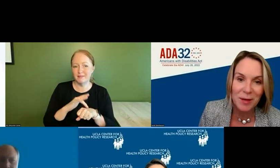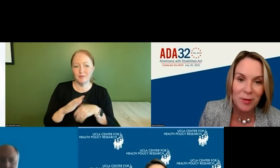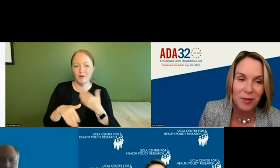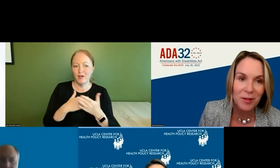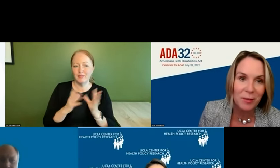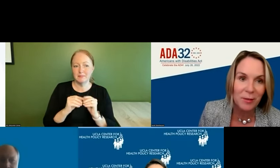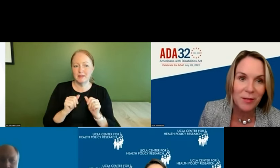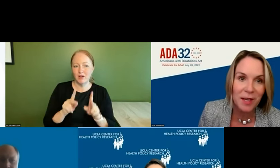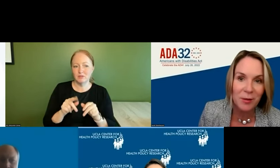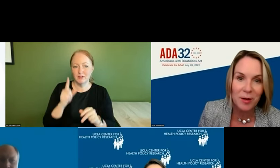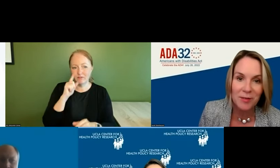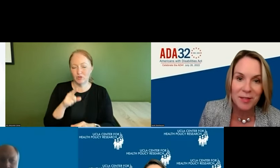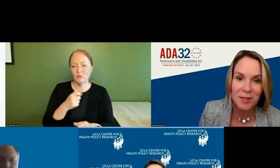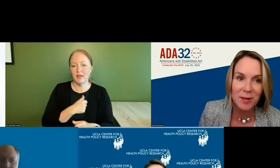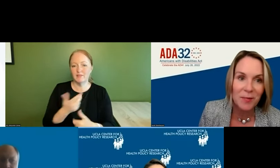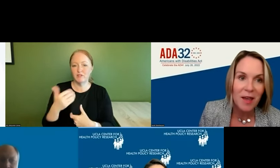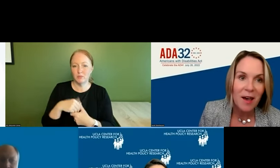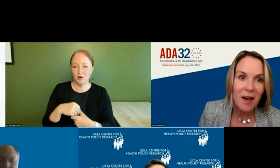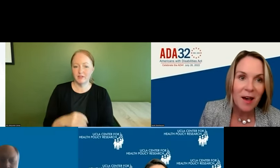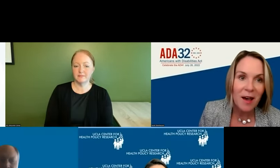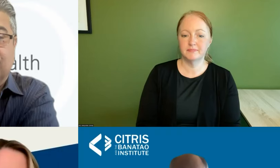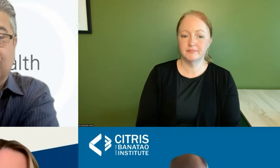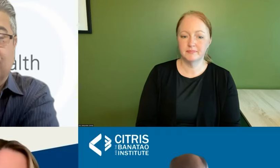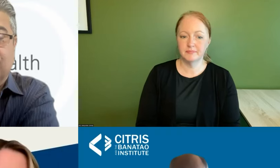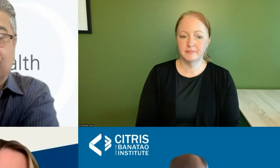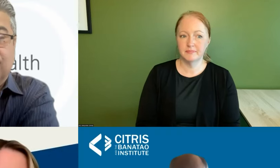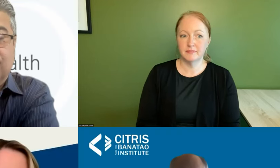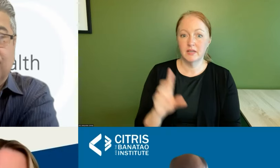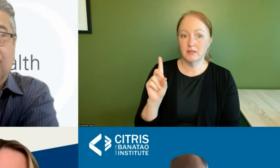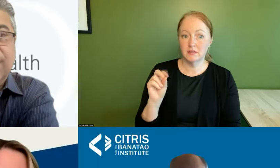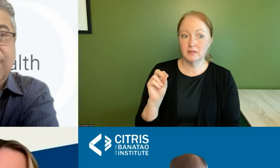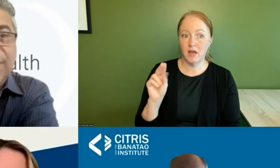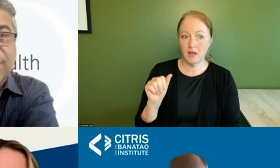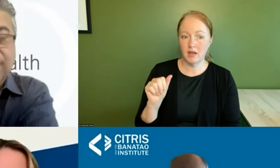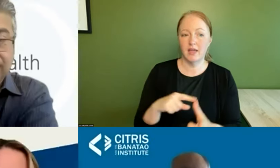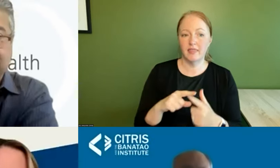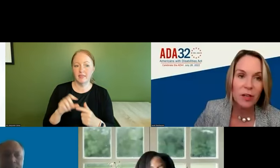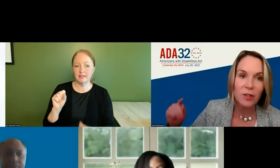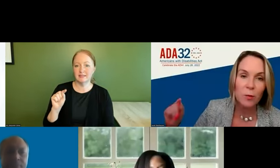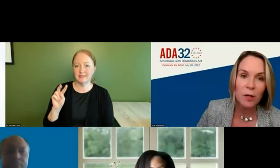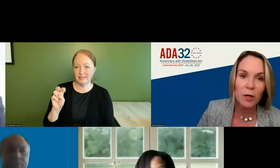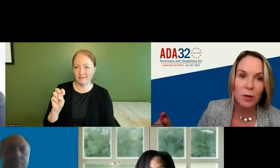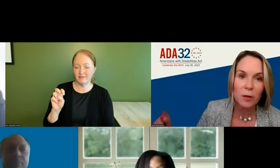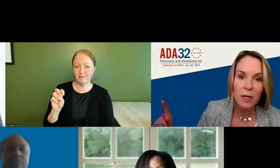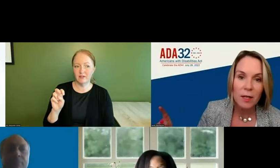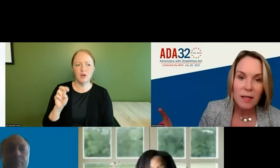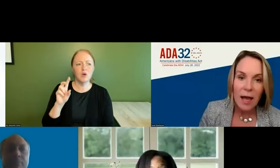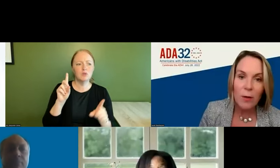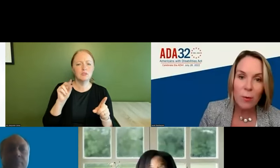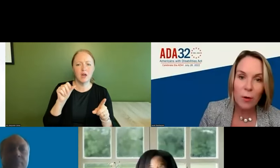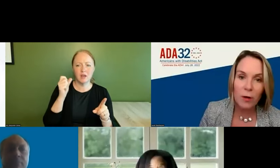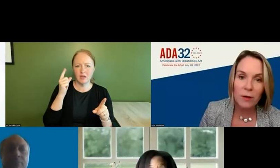meeting opportunities we would love to have you part of it so uh donna and then we will hear from steve and and donna i do want to note